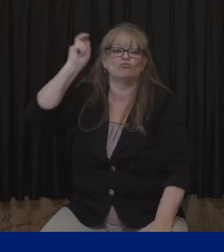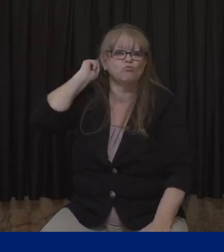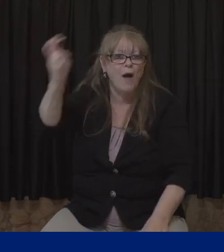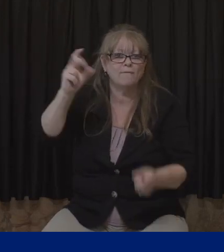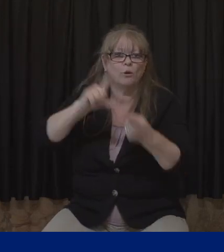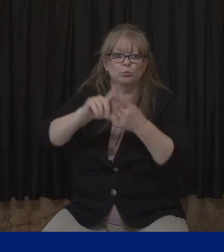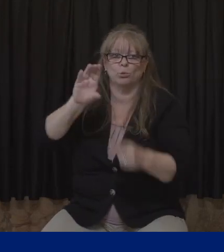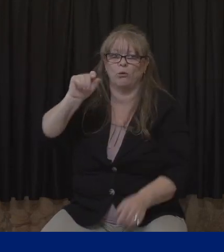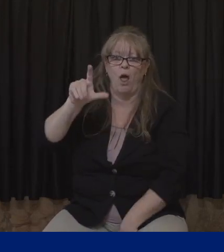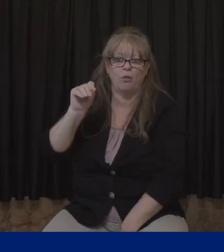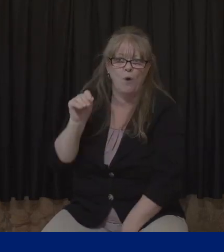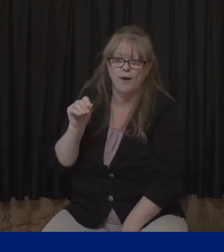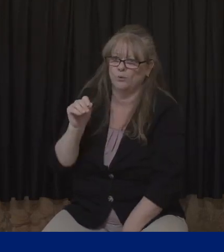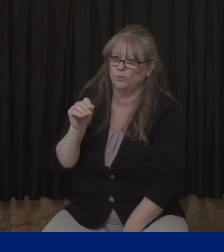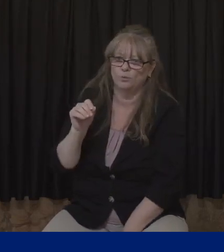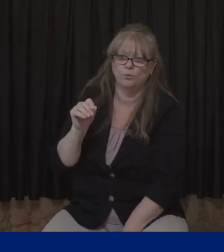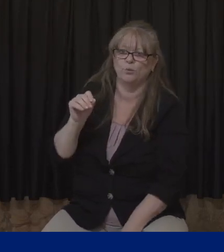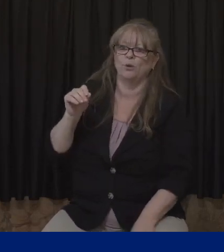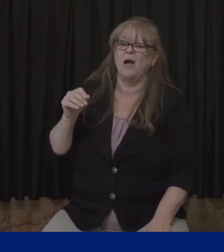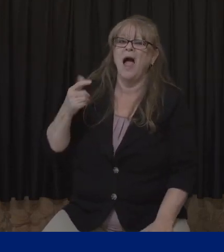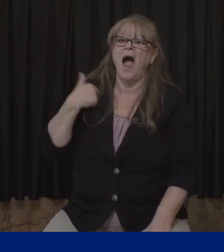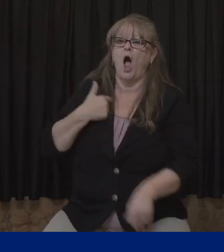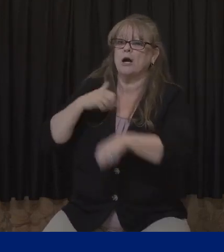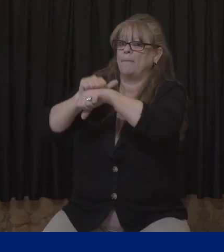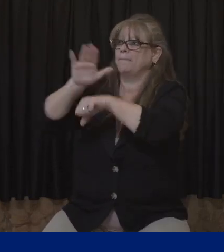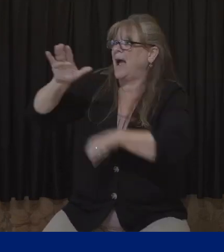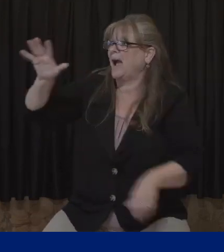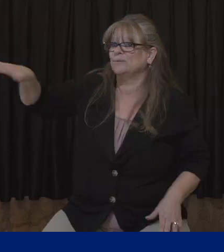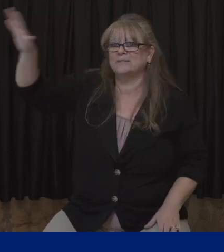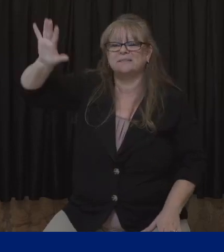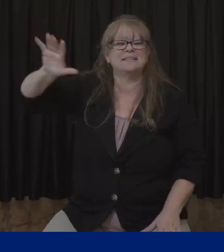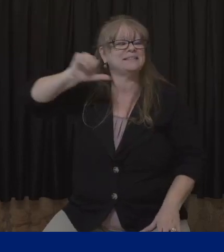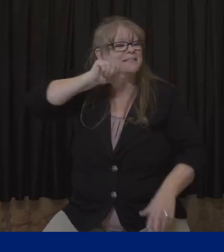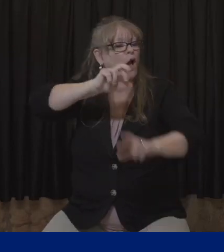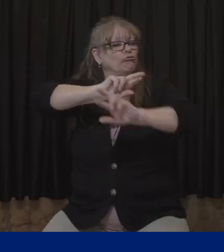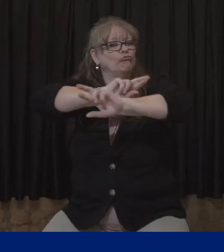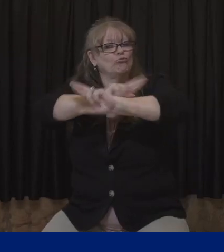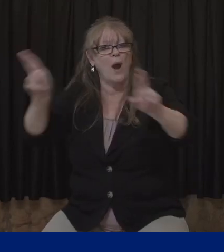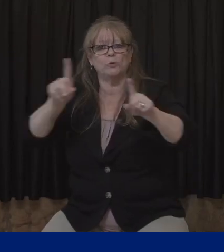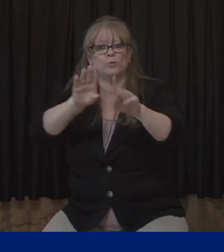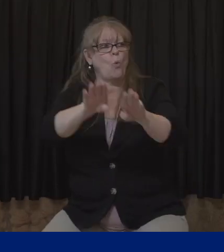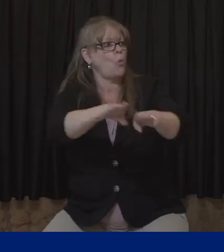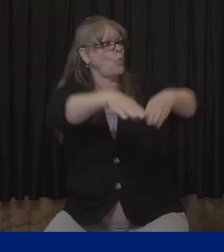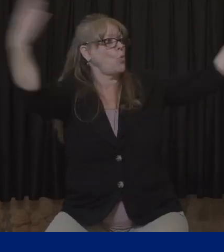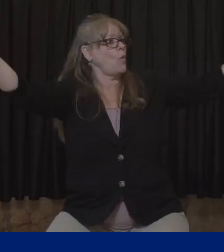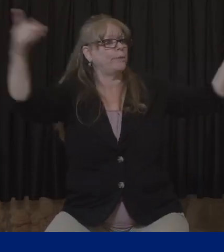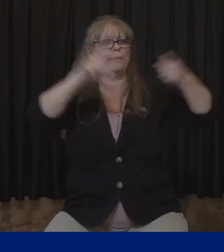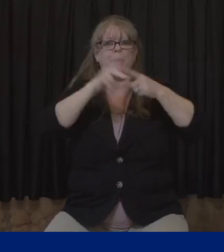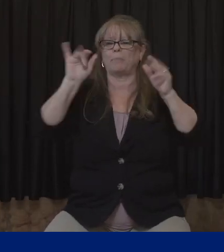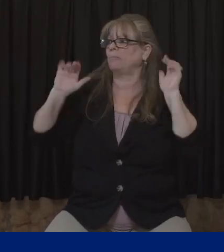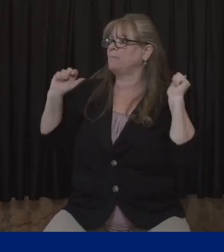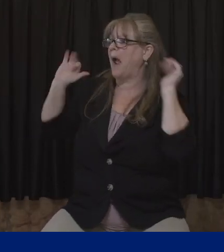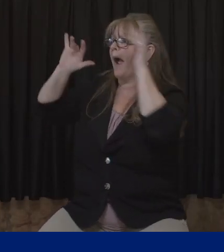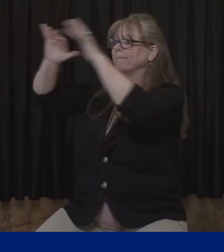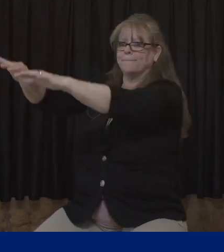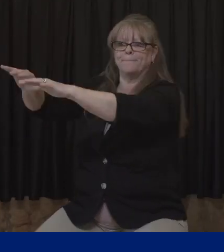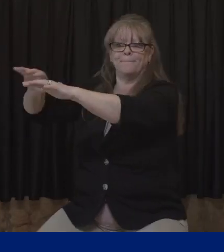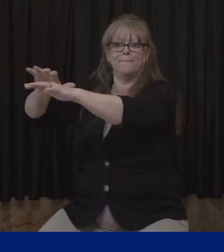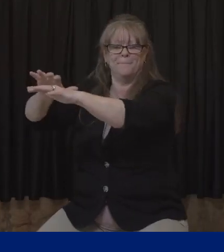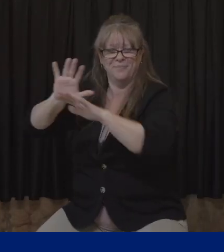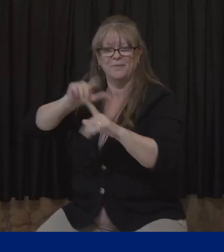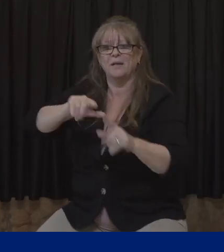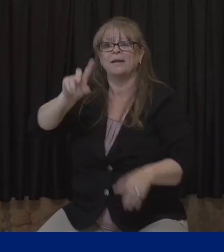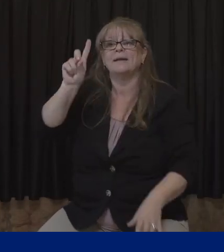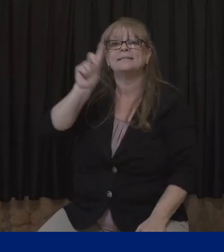western Colorado and eastern Colorado don't want people from the Denver metro area, Colorado Springs metro area, bringing